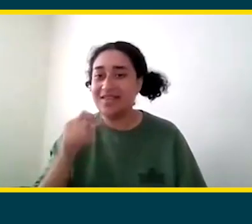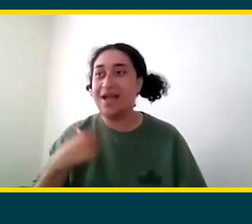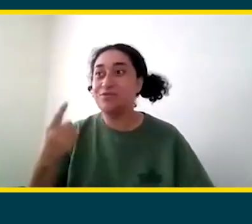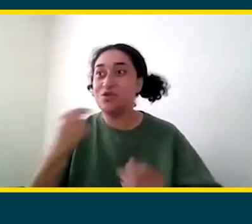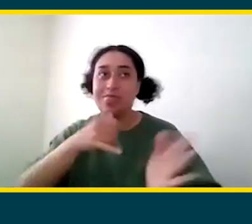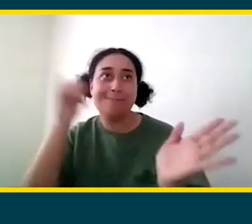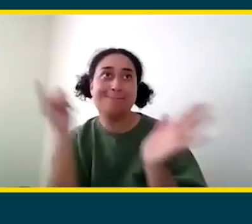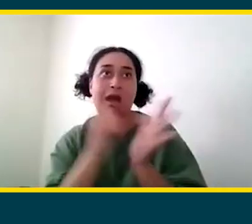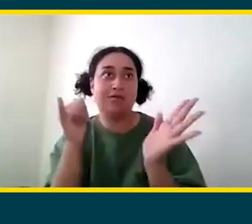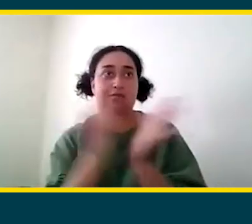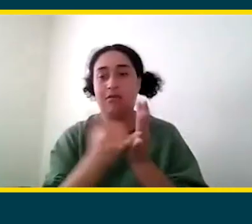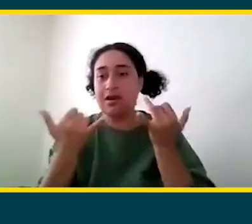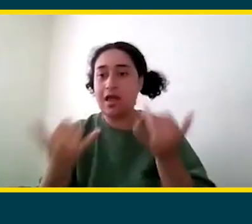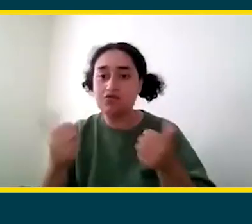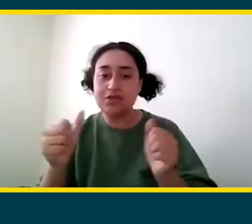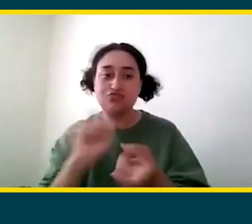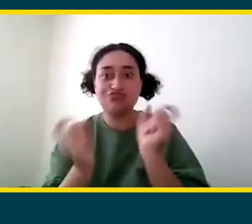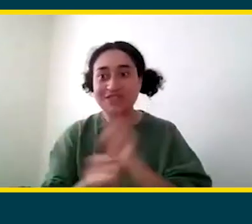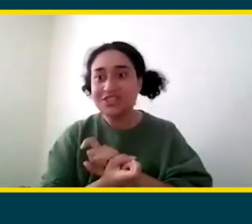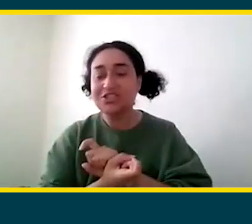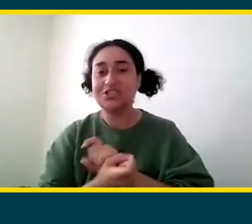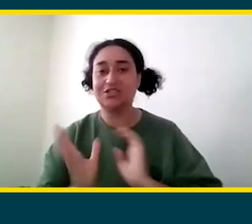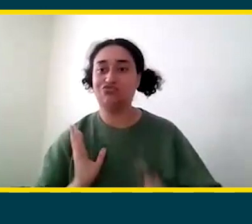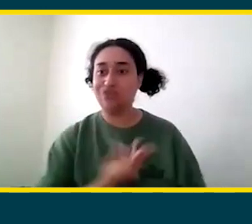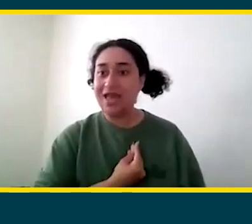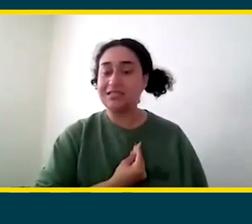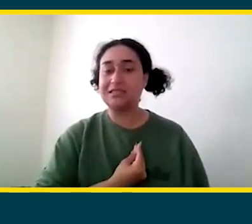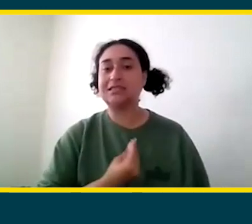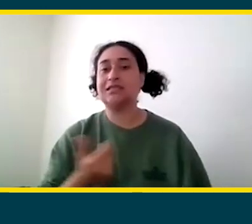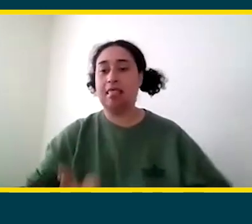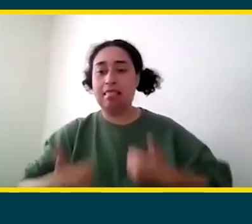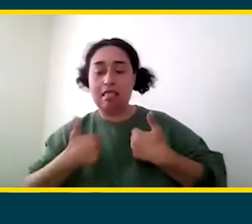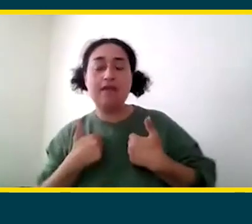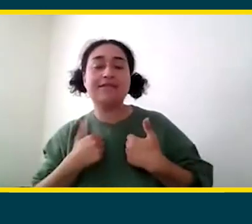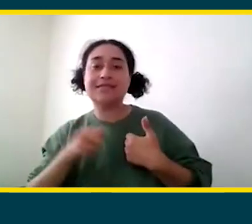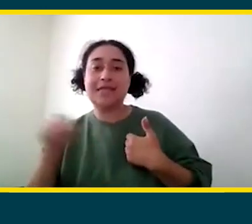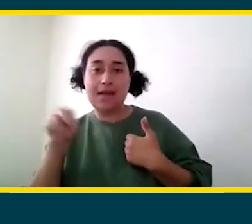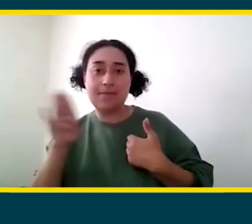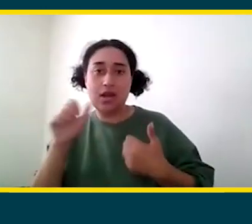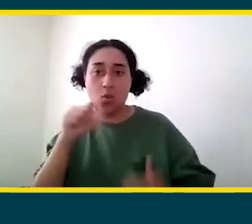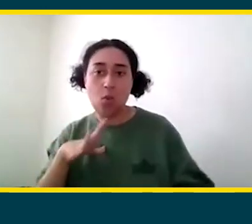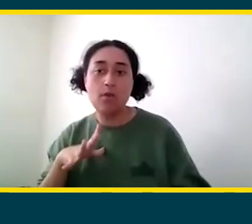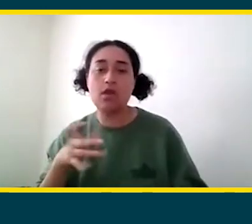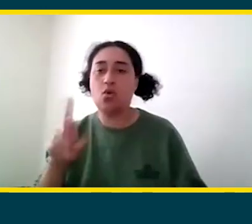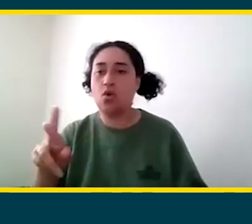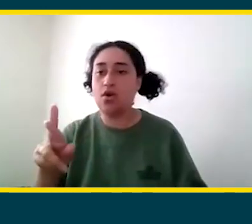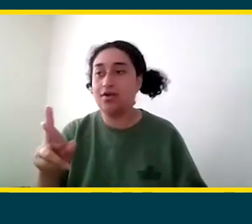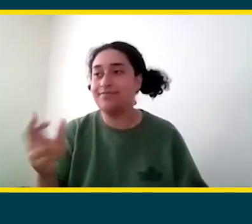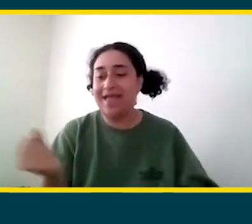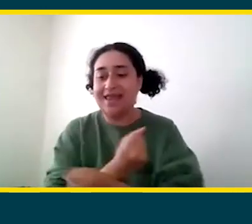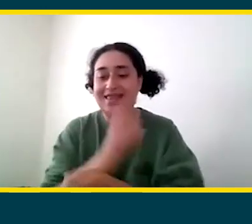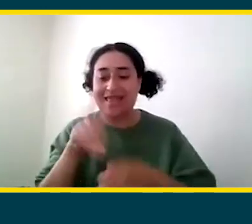impossible over here by transitioning, by being able to live as a non-binary woman or anything within that.